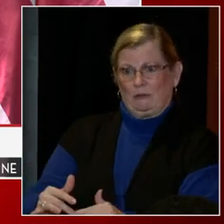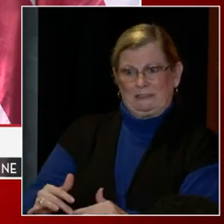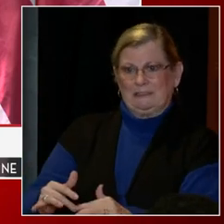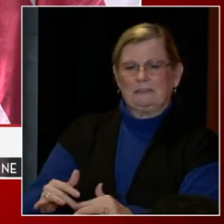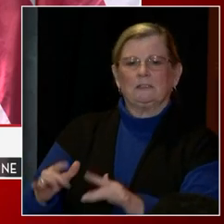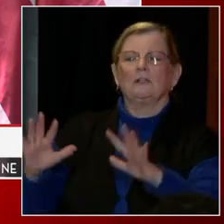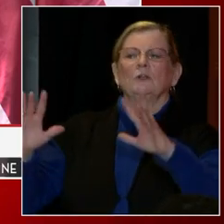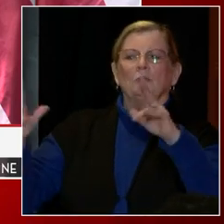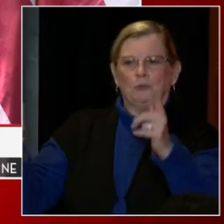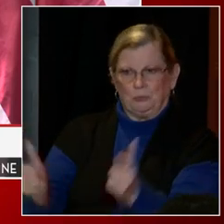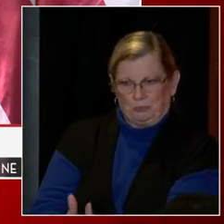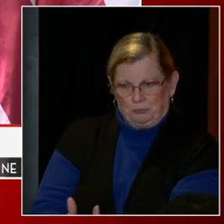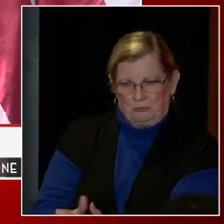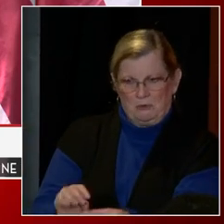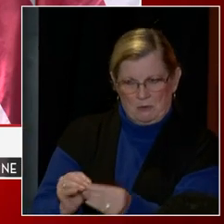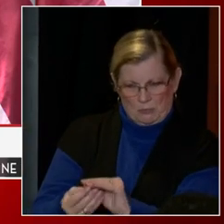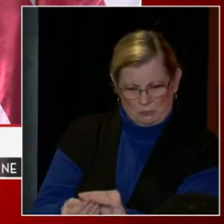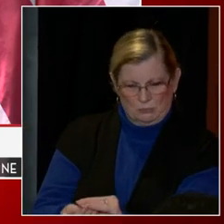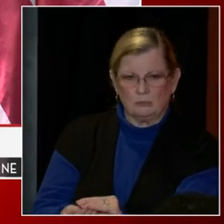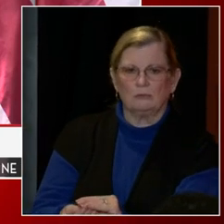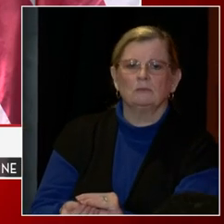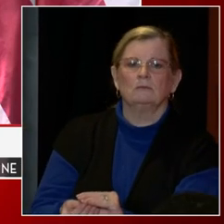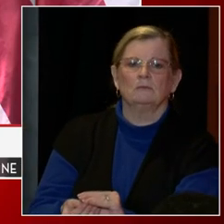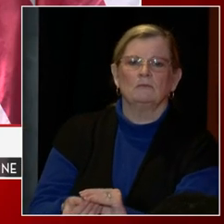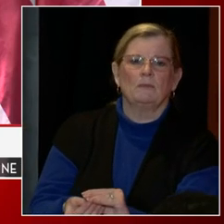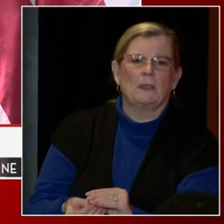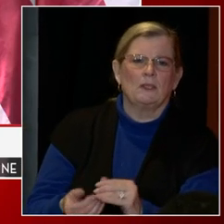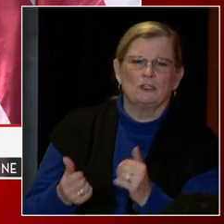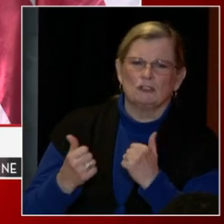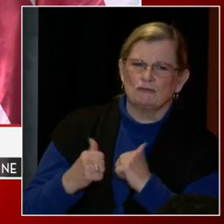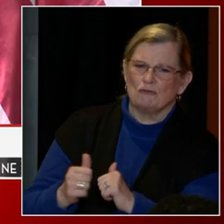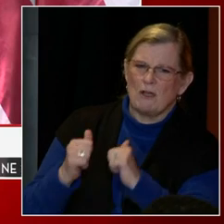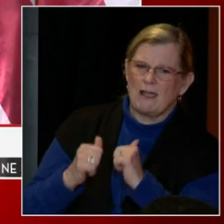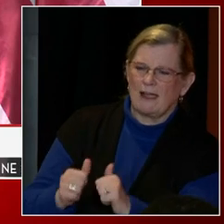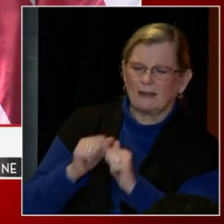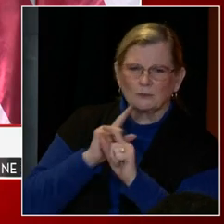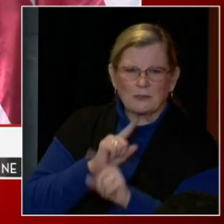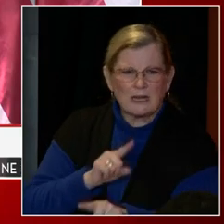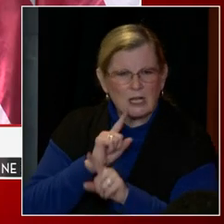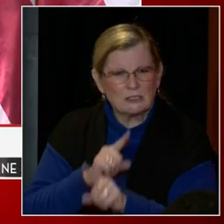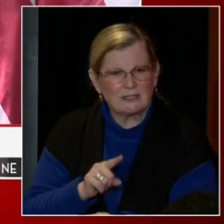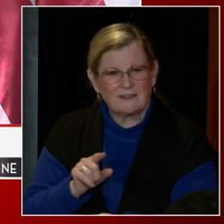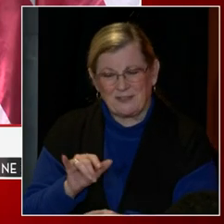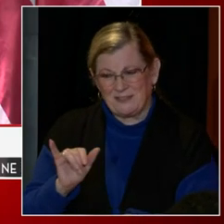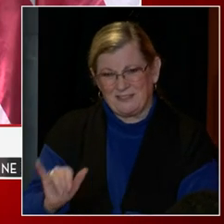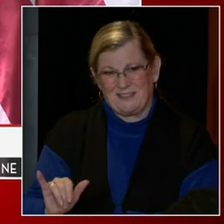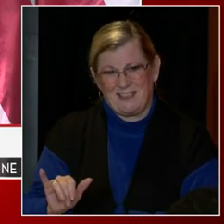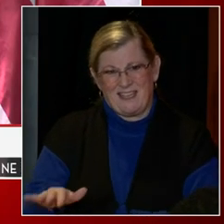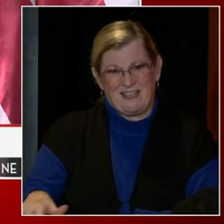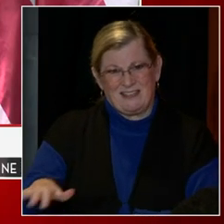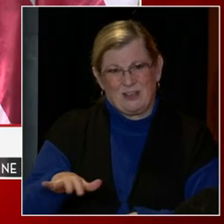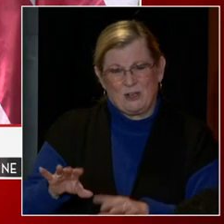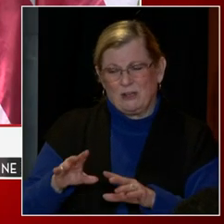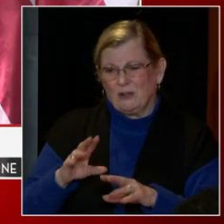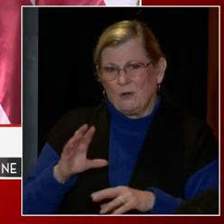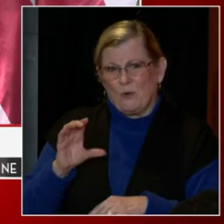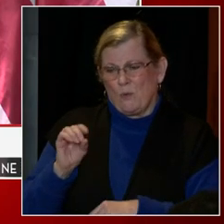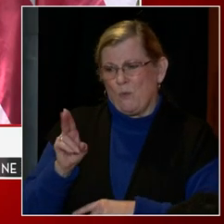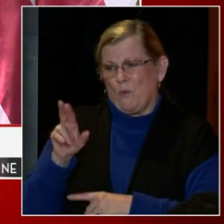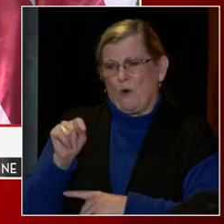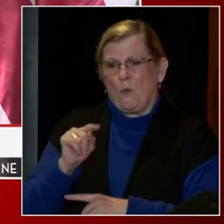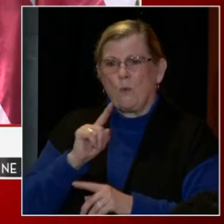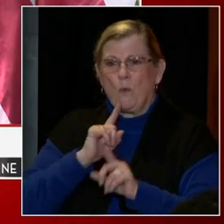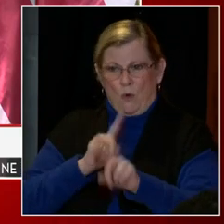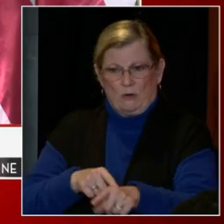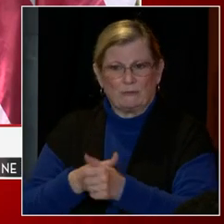to be as responsive to that ruling as we can. We